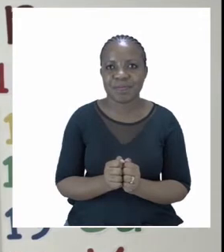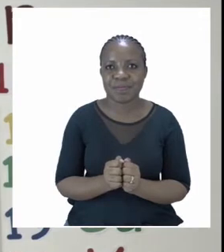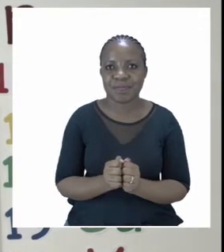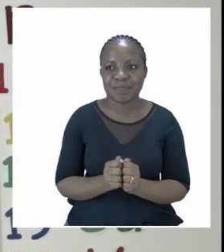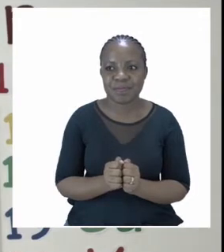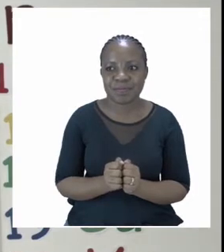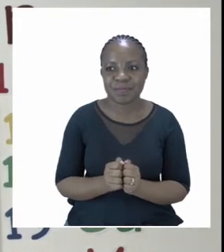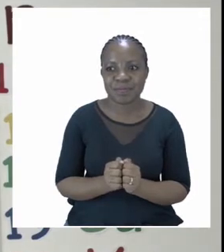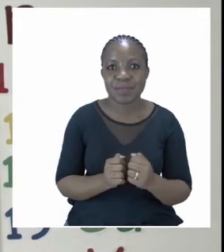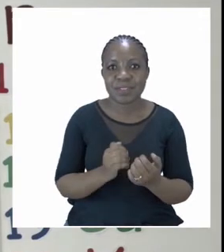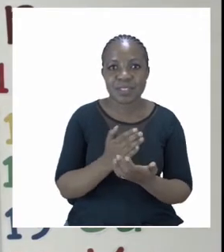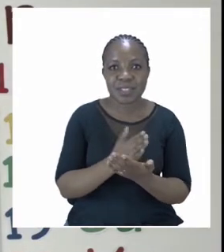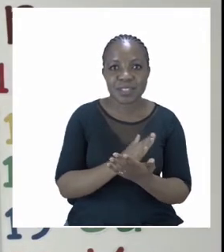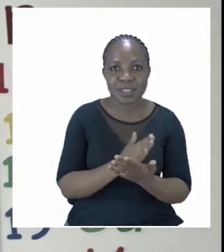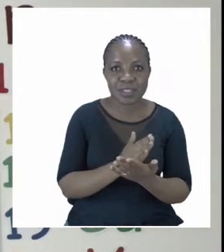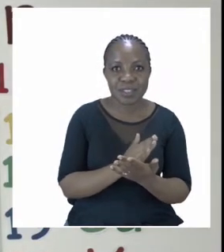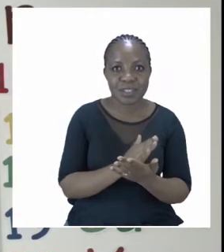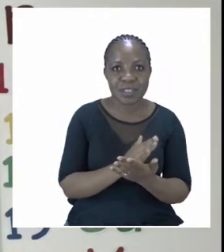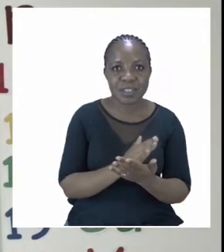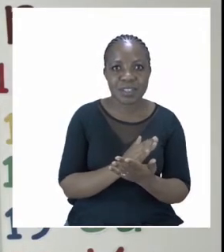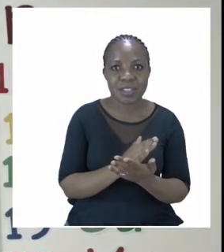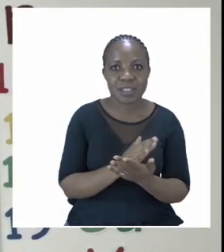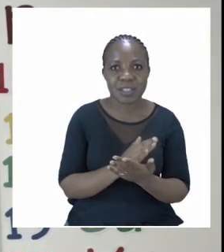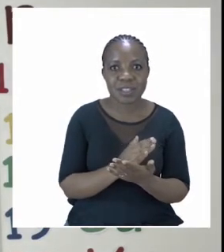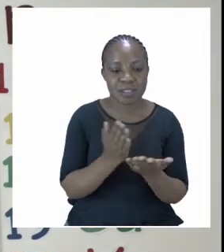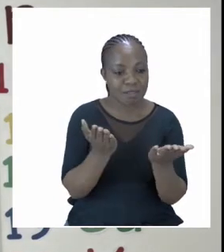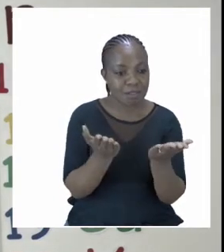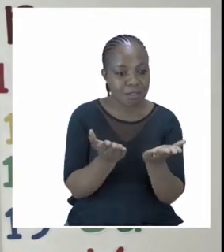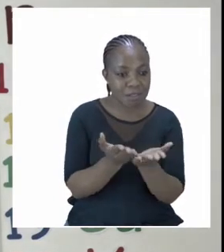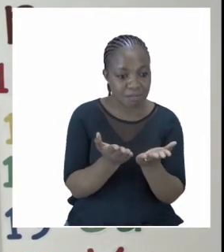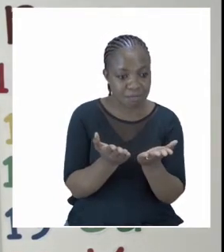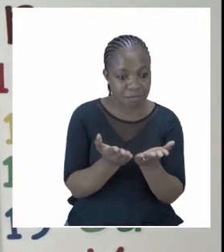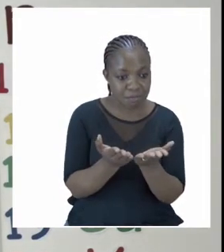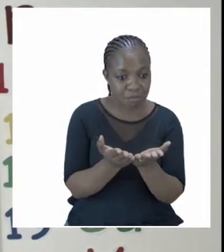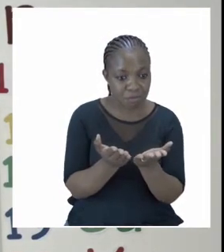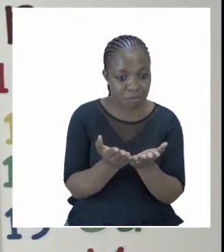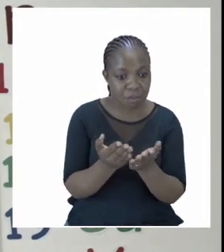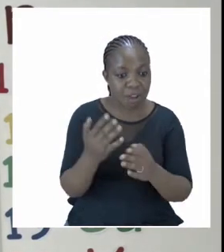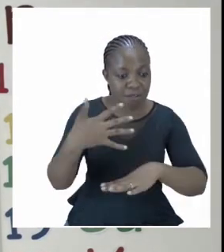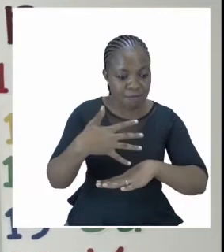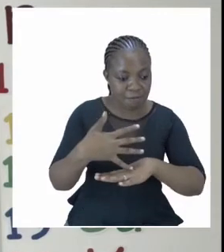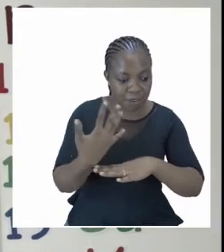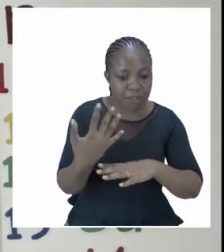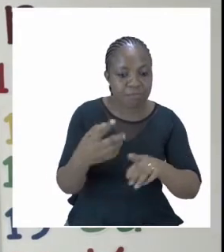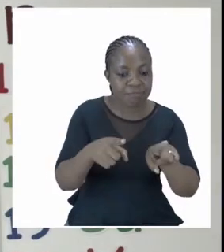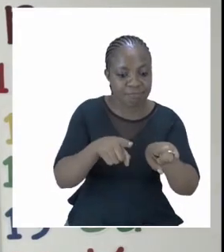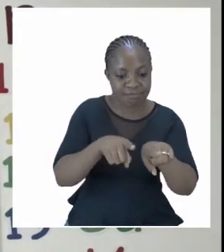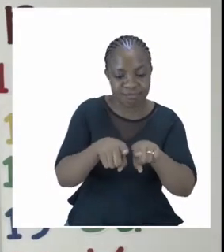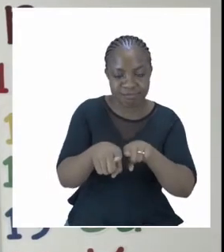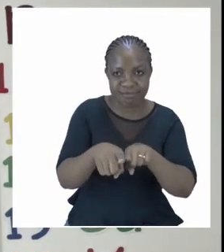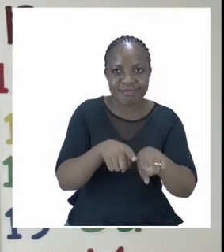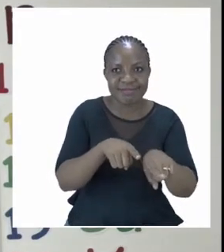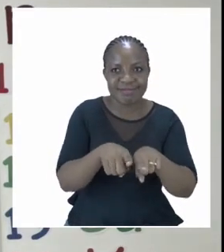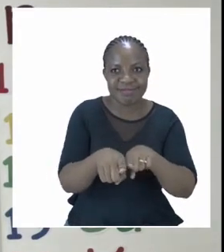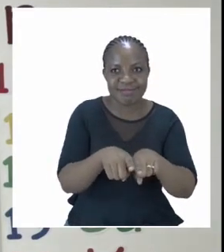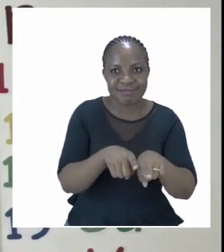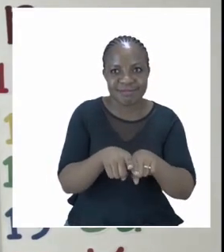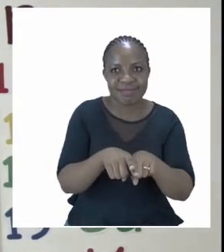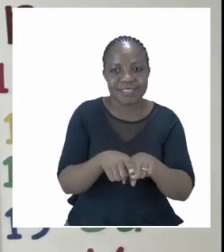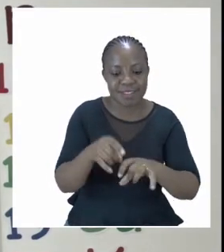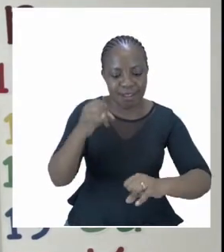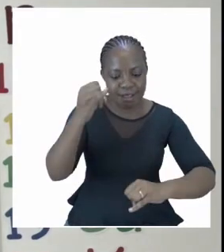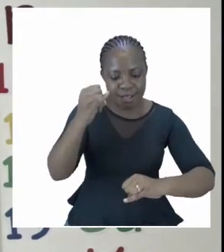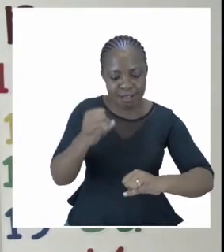Some schools even have a test being done on a Friday. This is the last day of